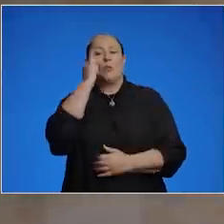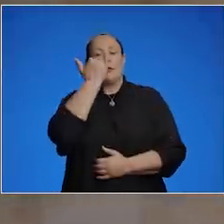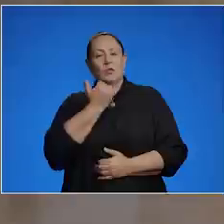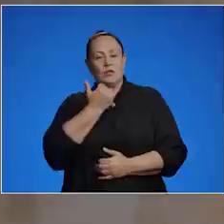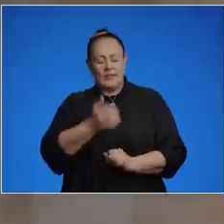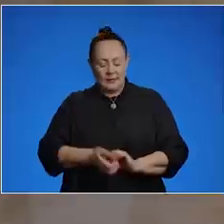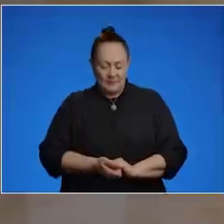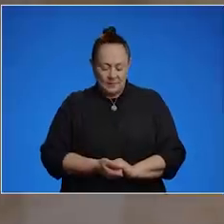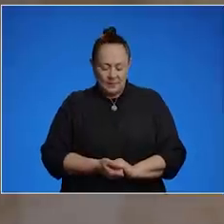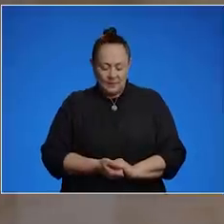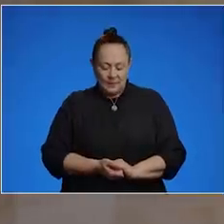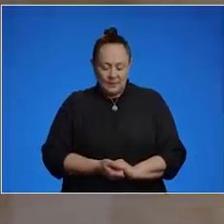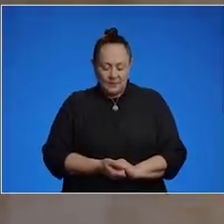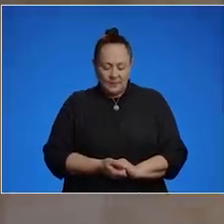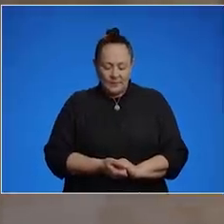sacred mysteries.